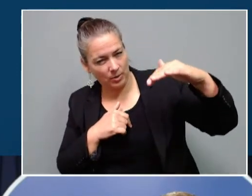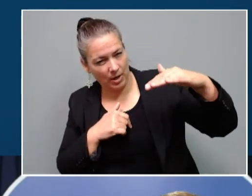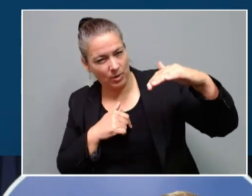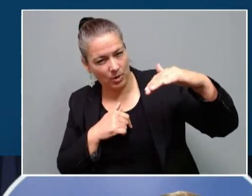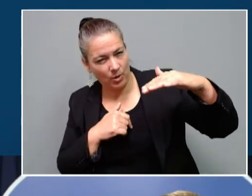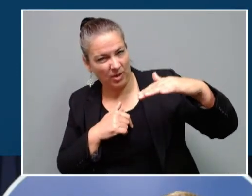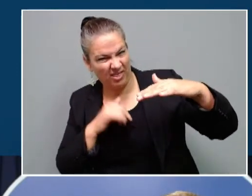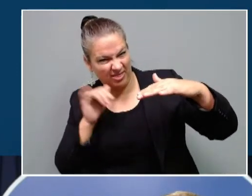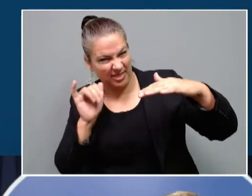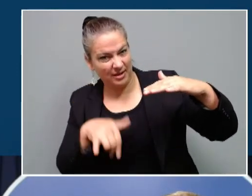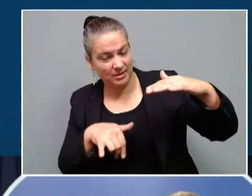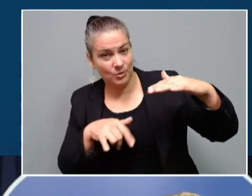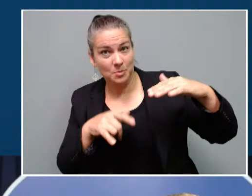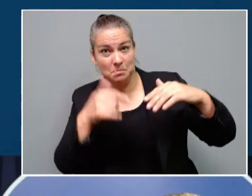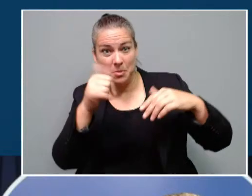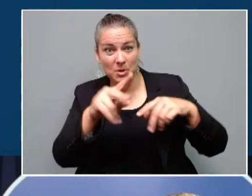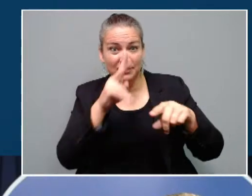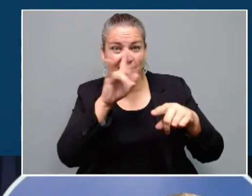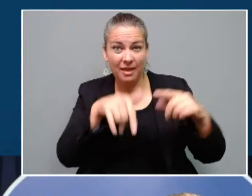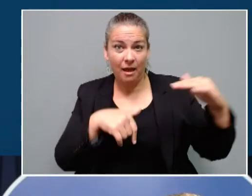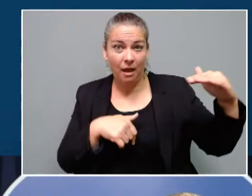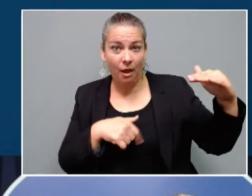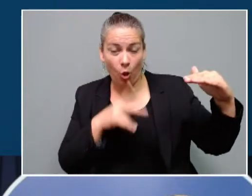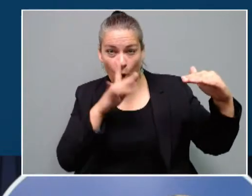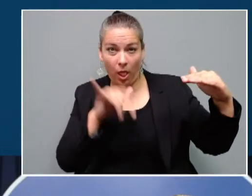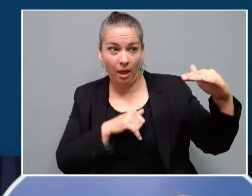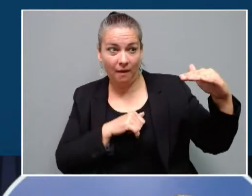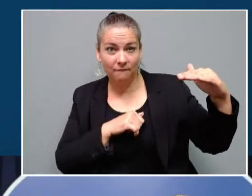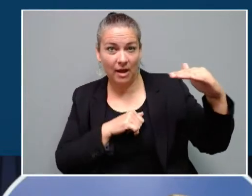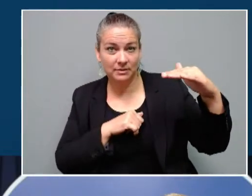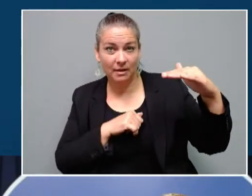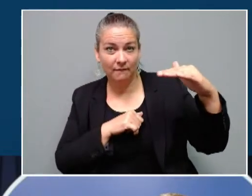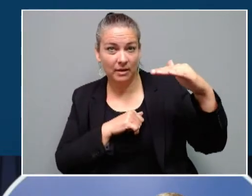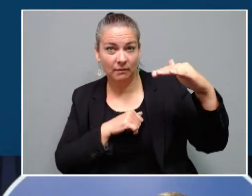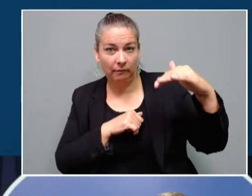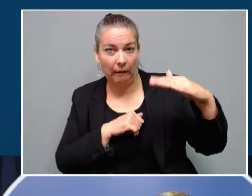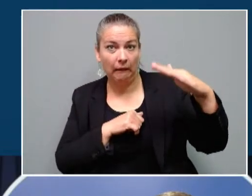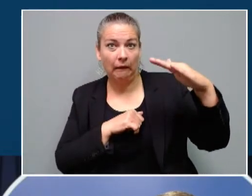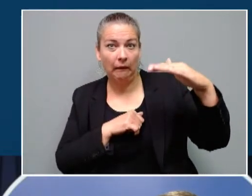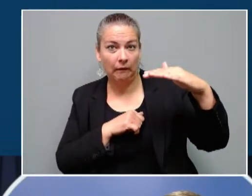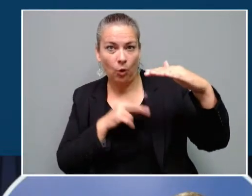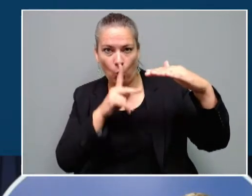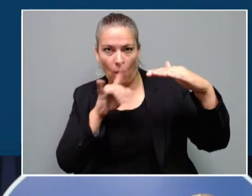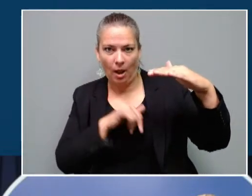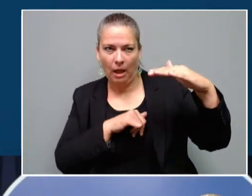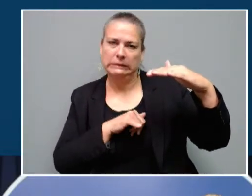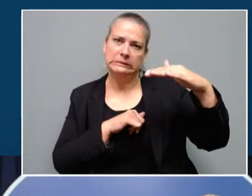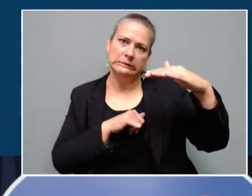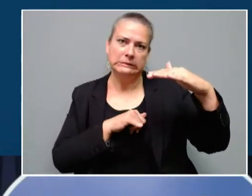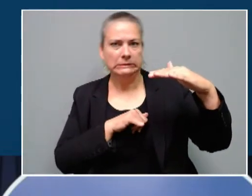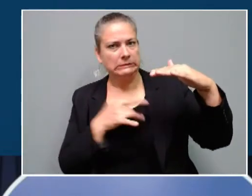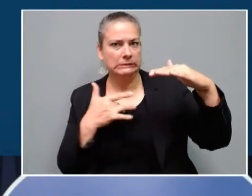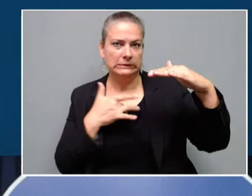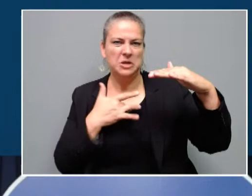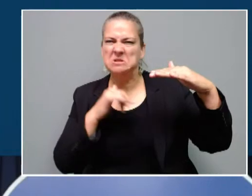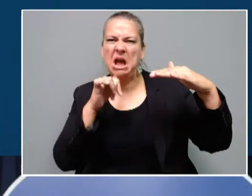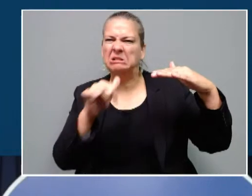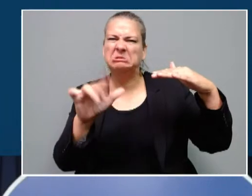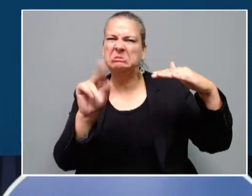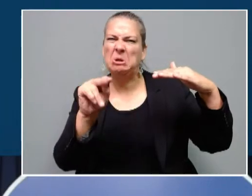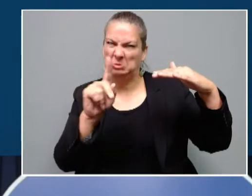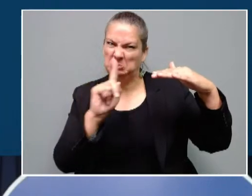might have been flattening out a little bit at the rate of decrease. But that hasn't been the case. This is good